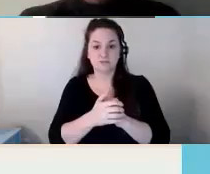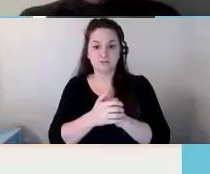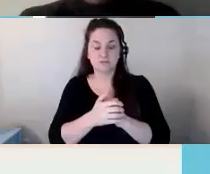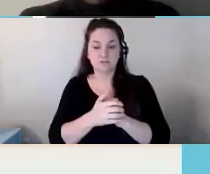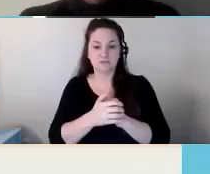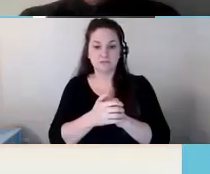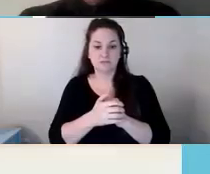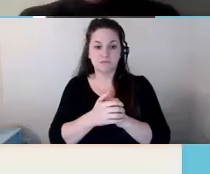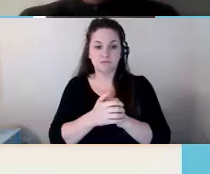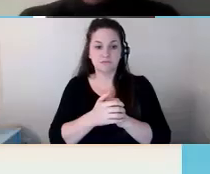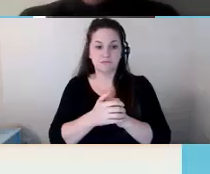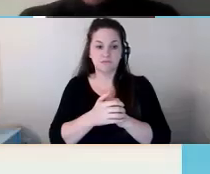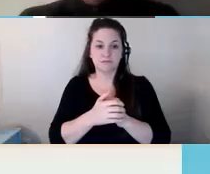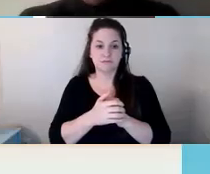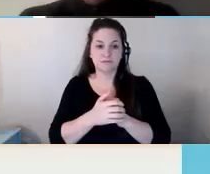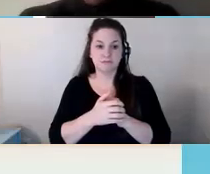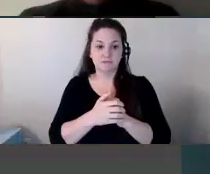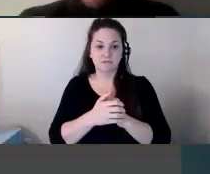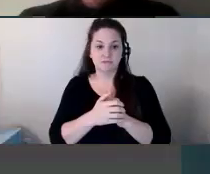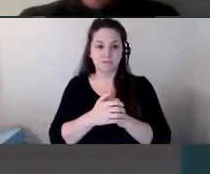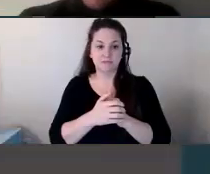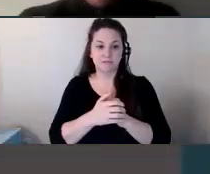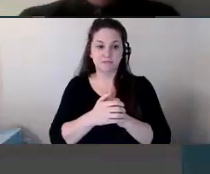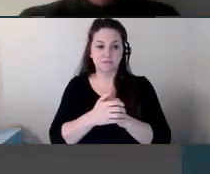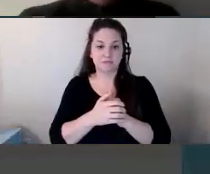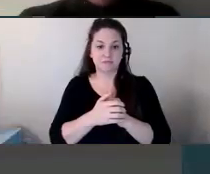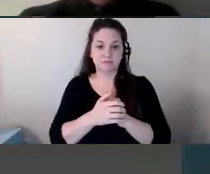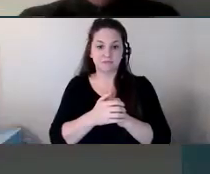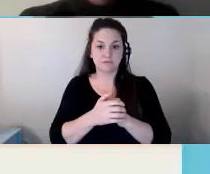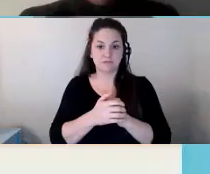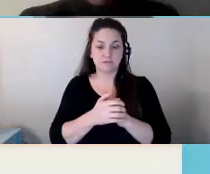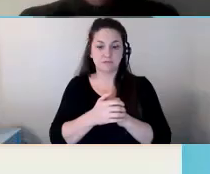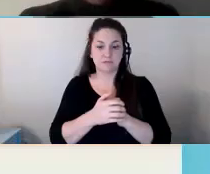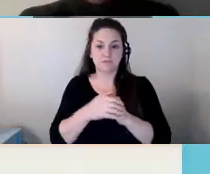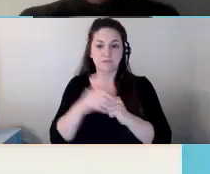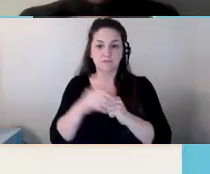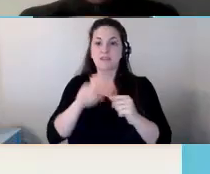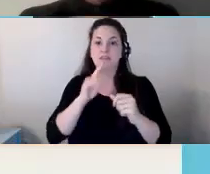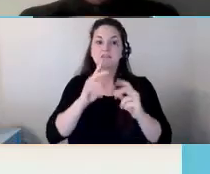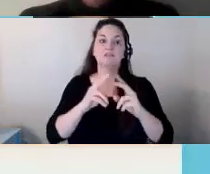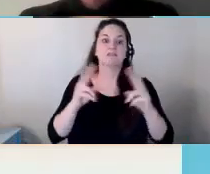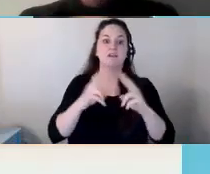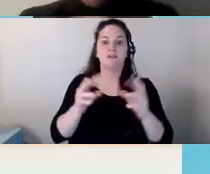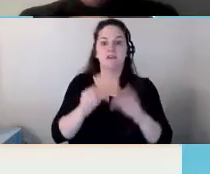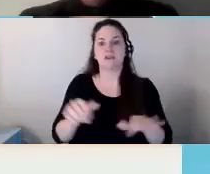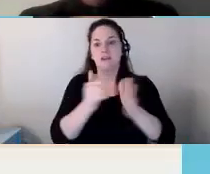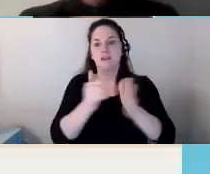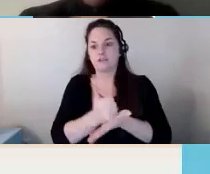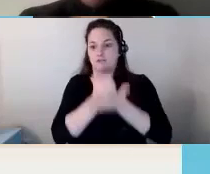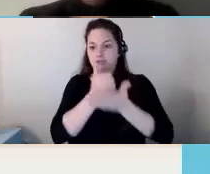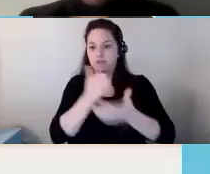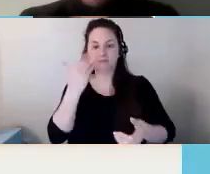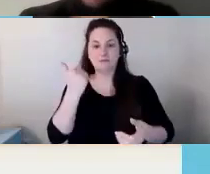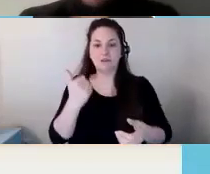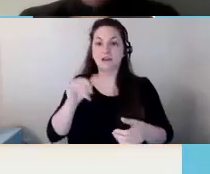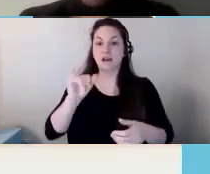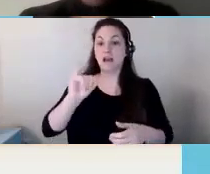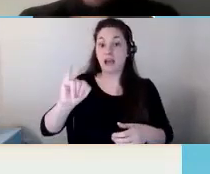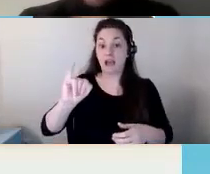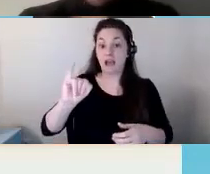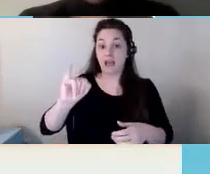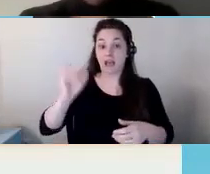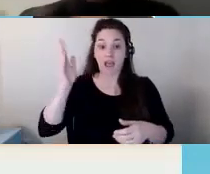Sustainable listen Mixteco to her Indígena presentation. Research Methodology And this toward is Equal extremely Status useful Stakeholder and since your iPoster or your